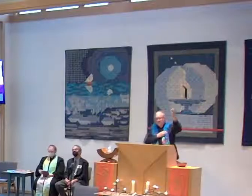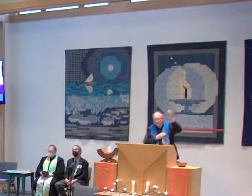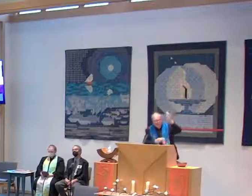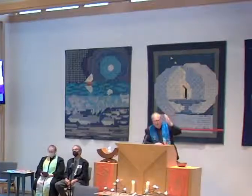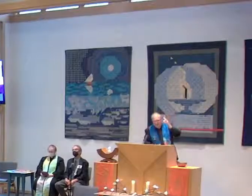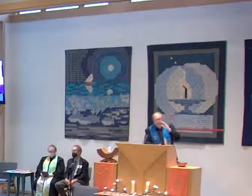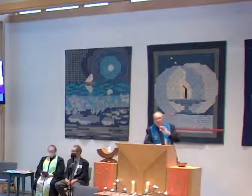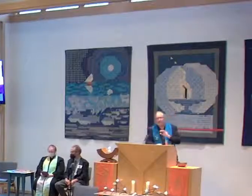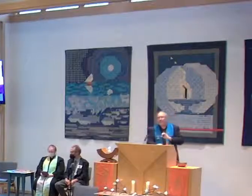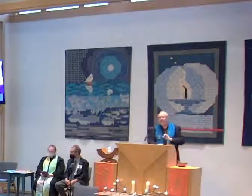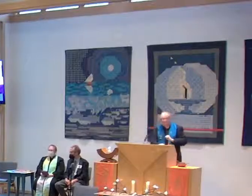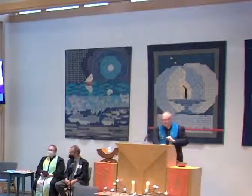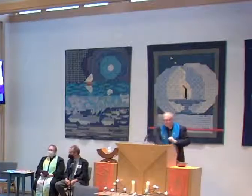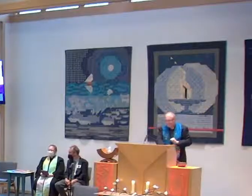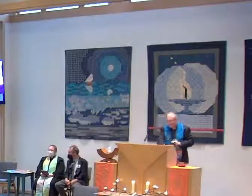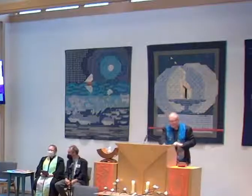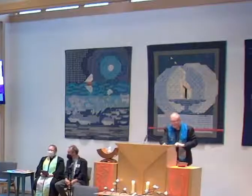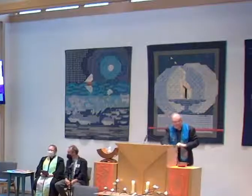heart.